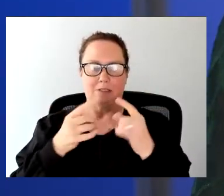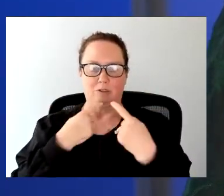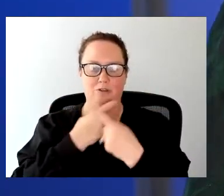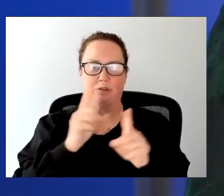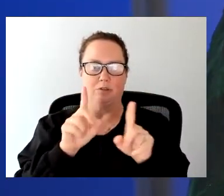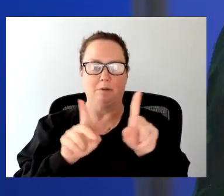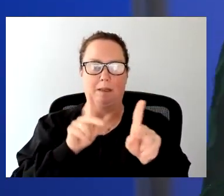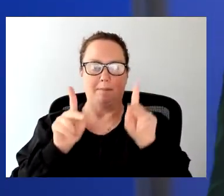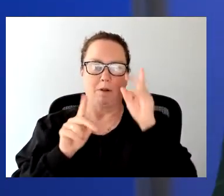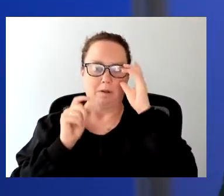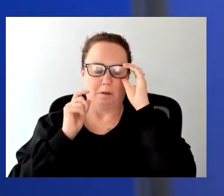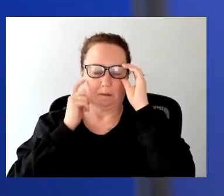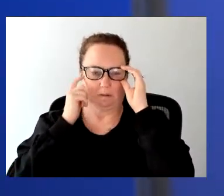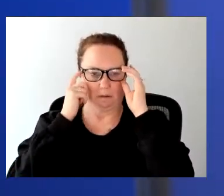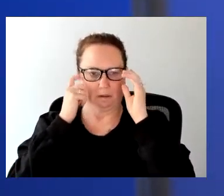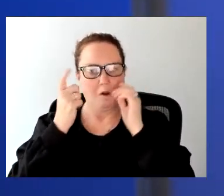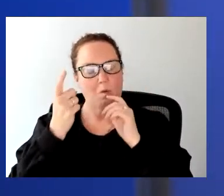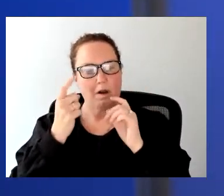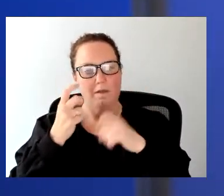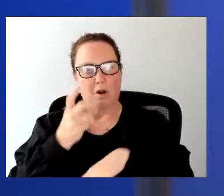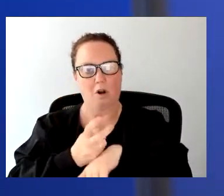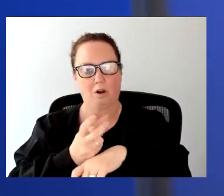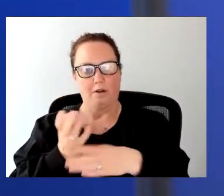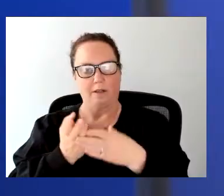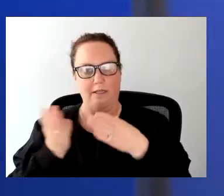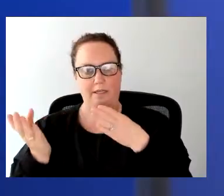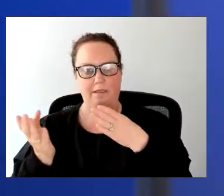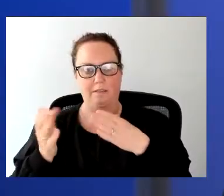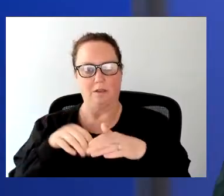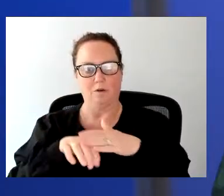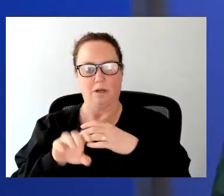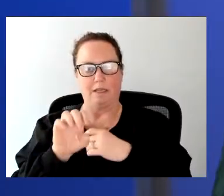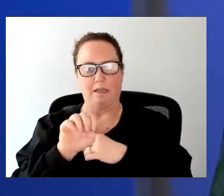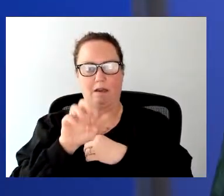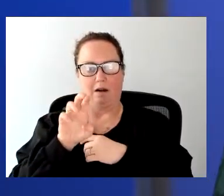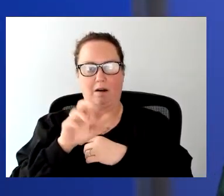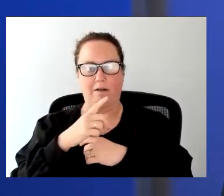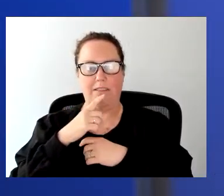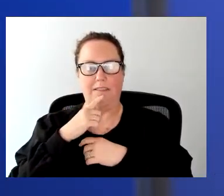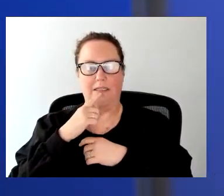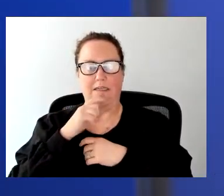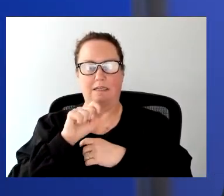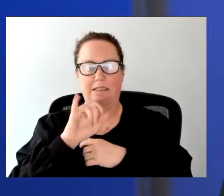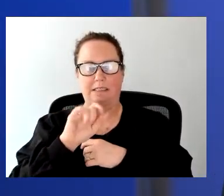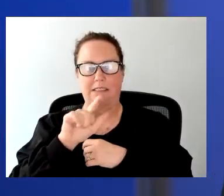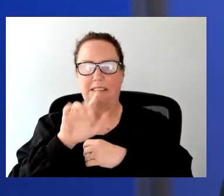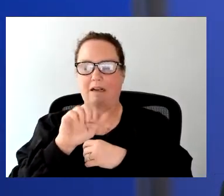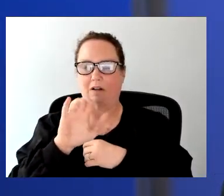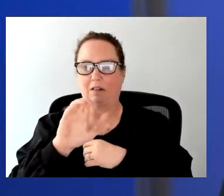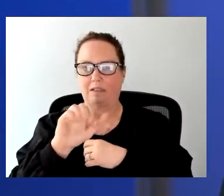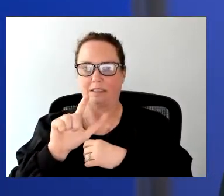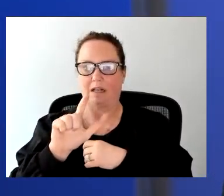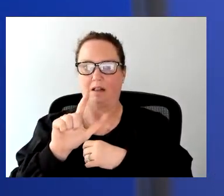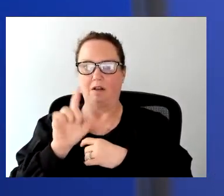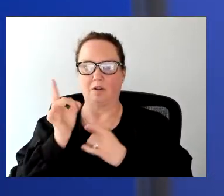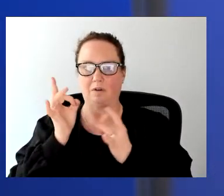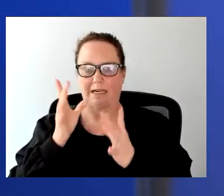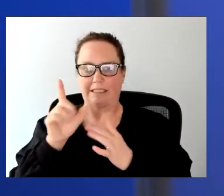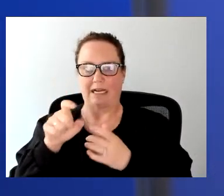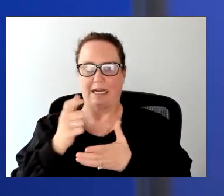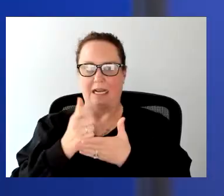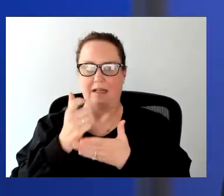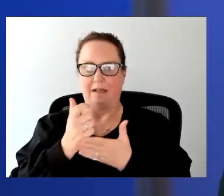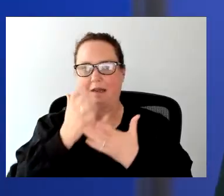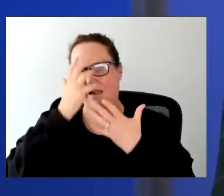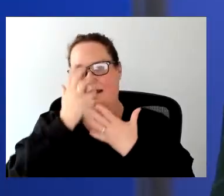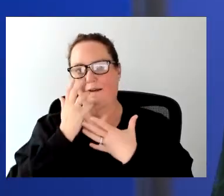result, one of the difficult things is going into an emergency room and saying, I'm having a sickle cell crisis. I need help.